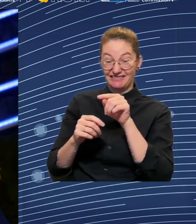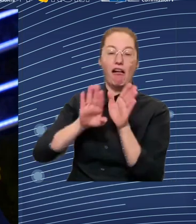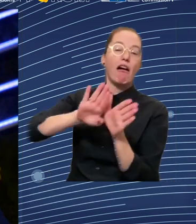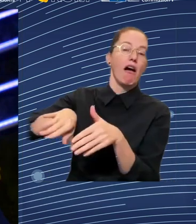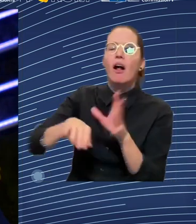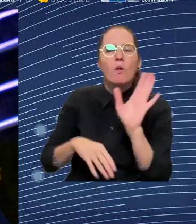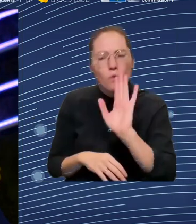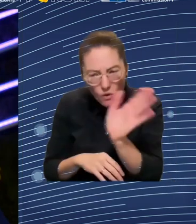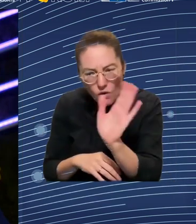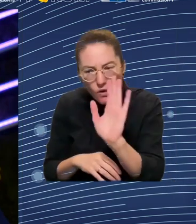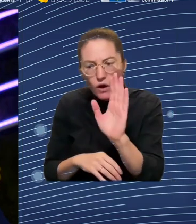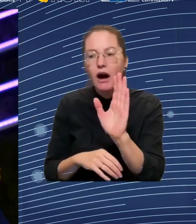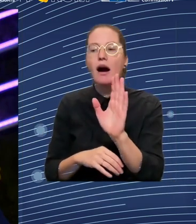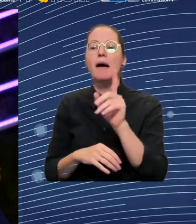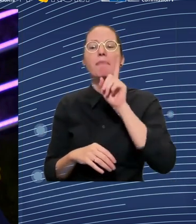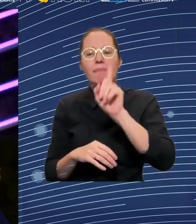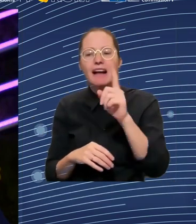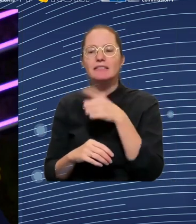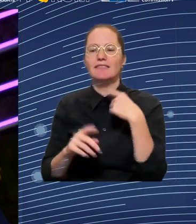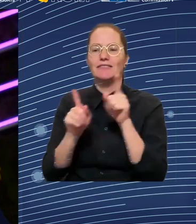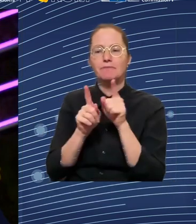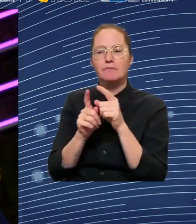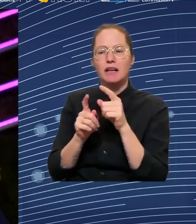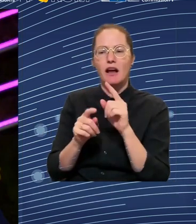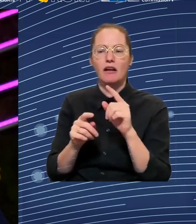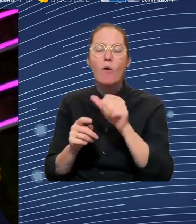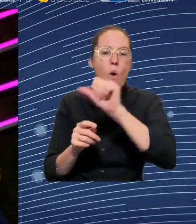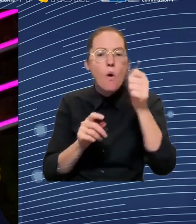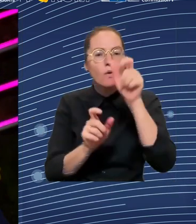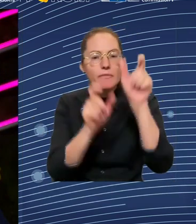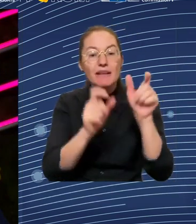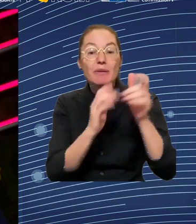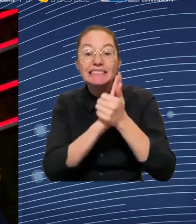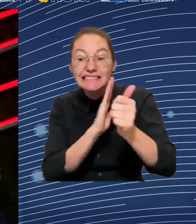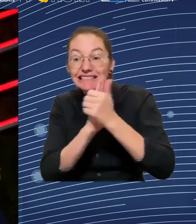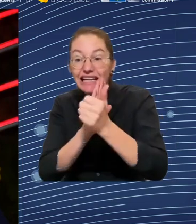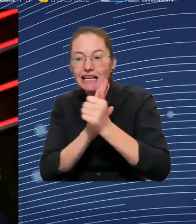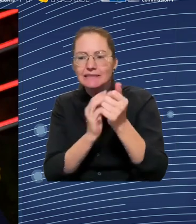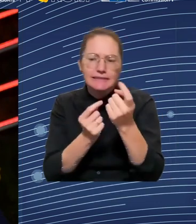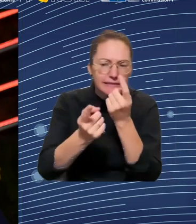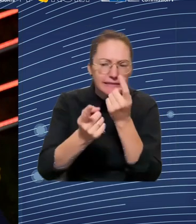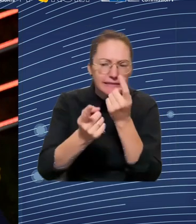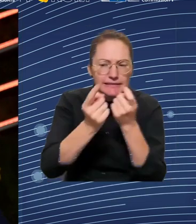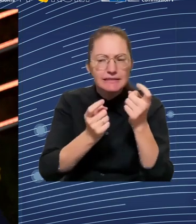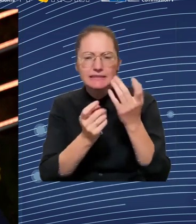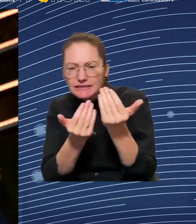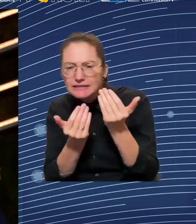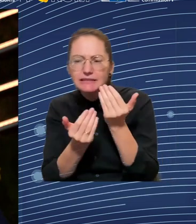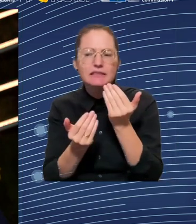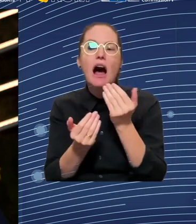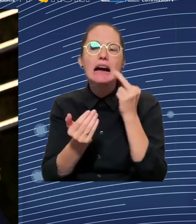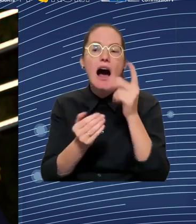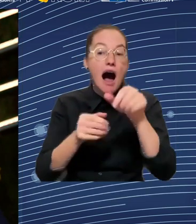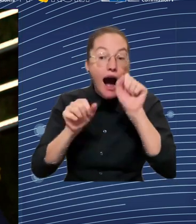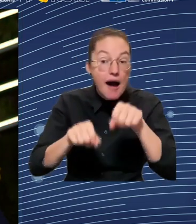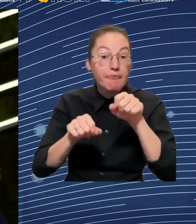generative AI on the workforce over the summer. And based on that research, we could see that skills required for